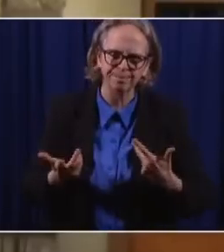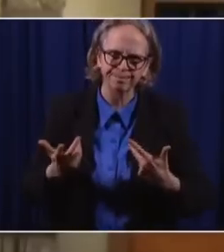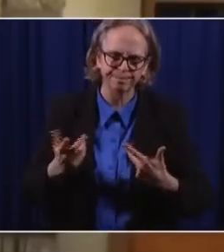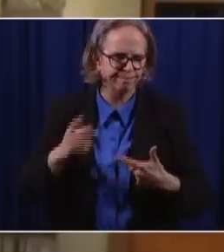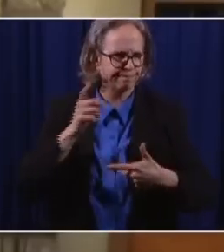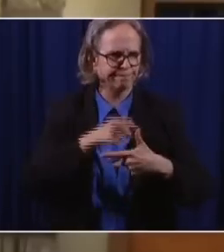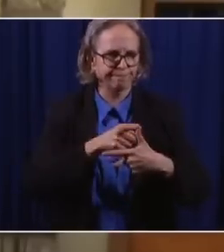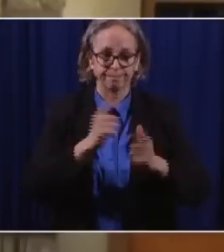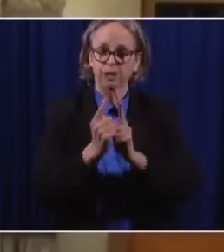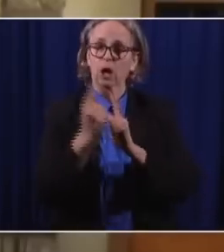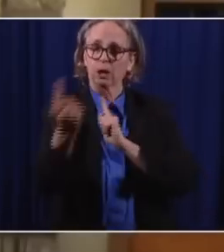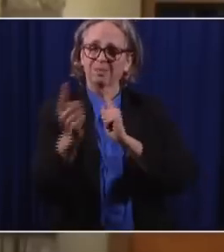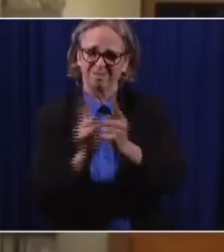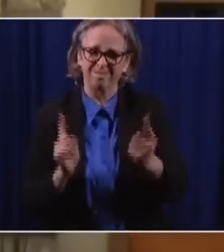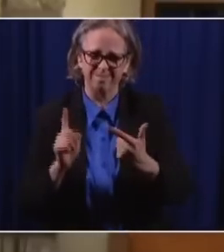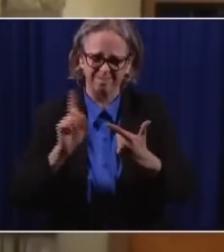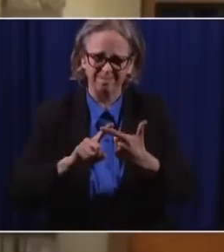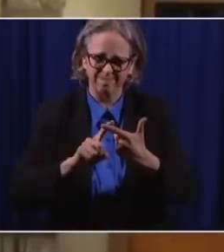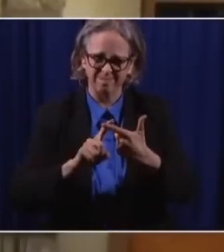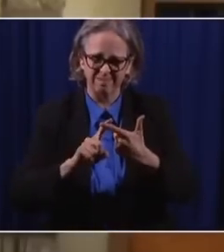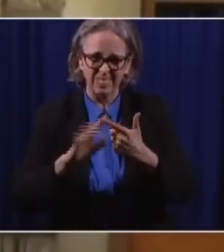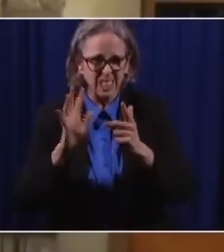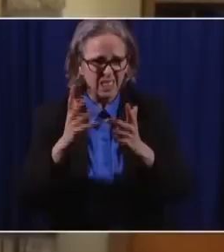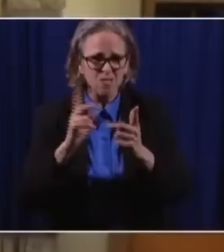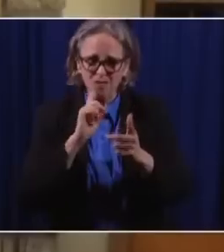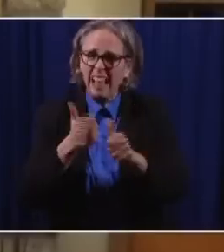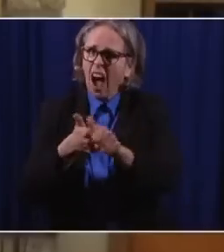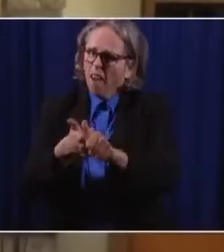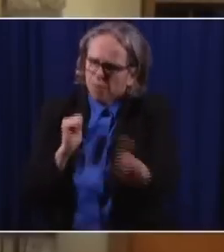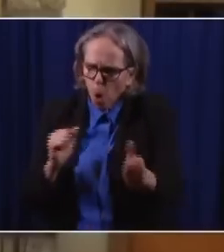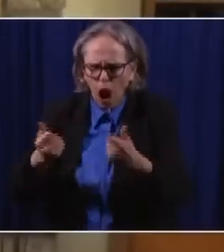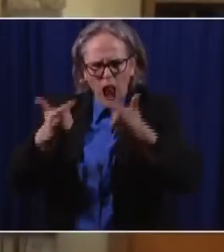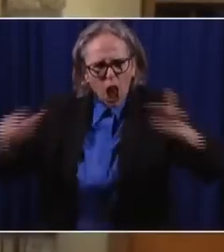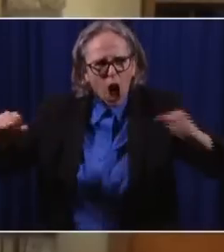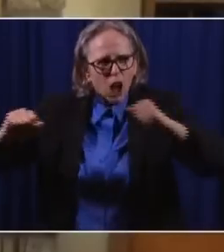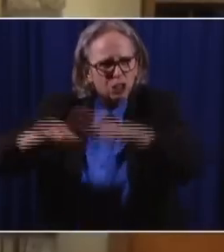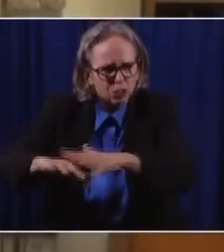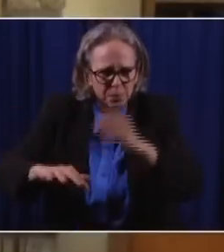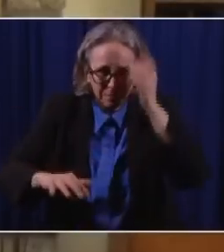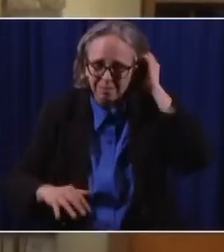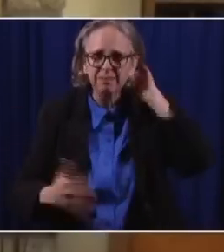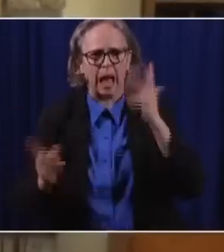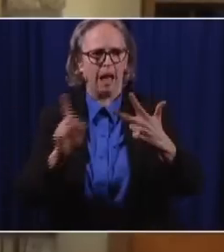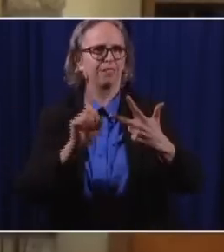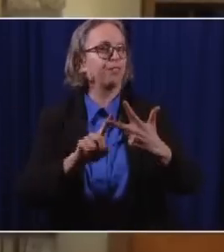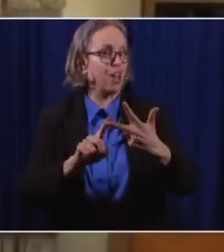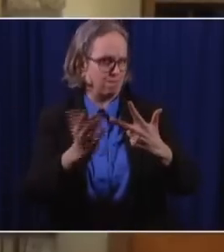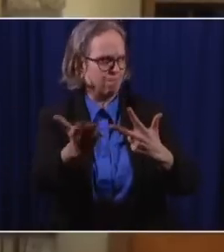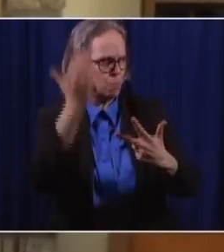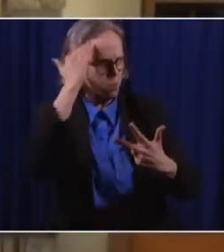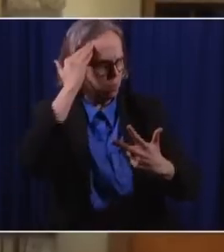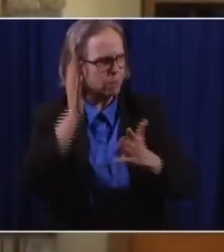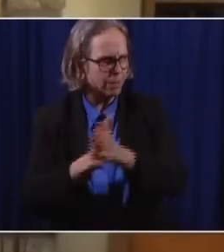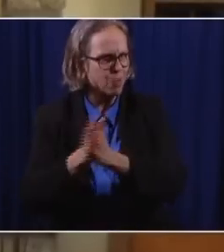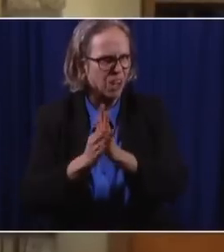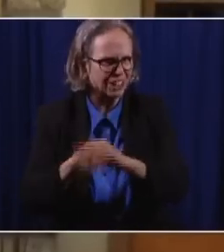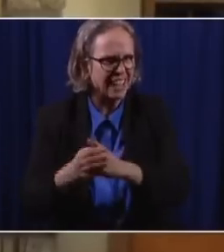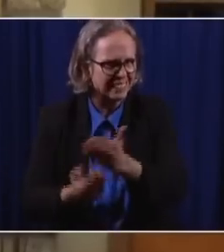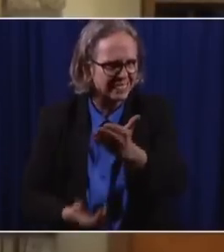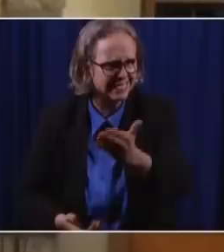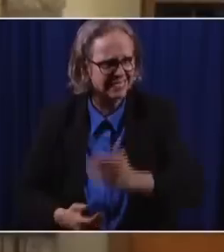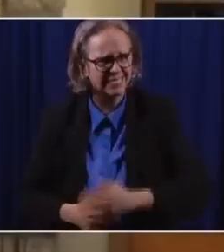in groups, especially inside. We all must continue to focus on protecting those that are most